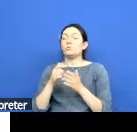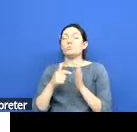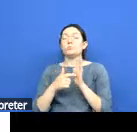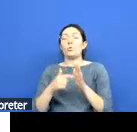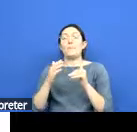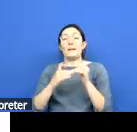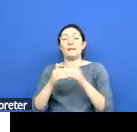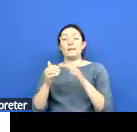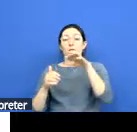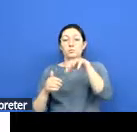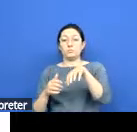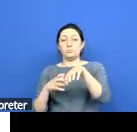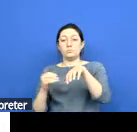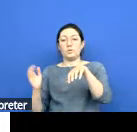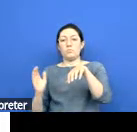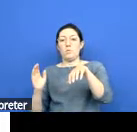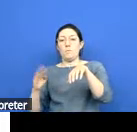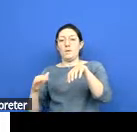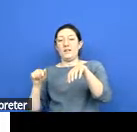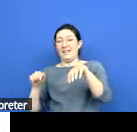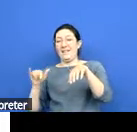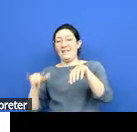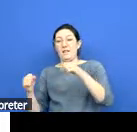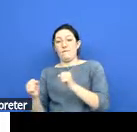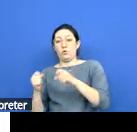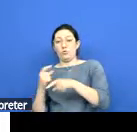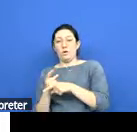and then they show the smaller building. That's the cooler, right?